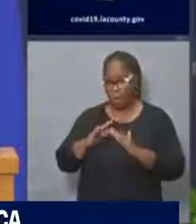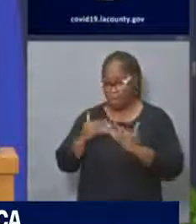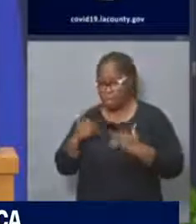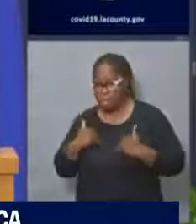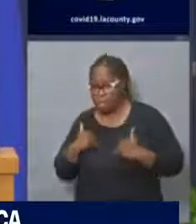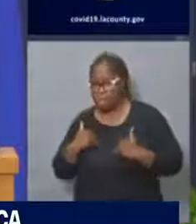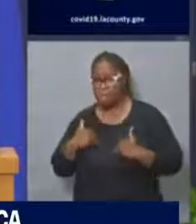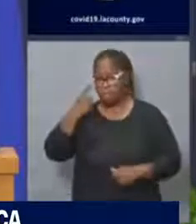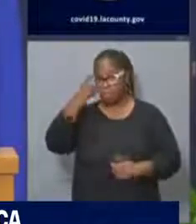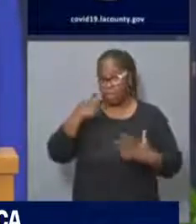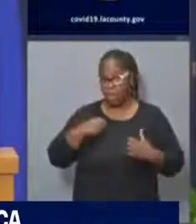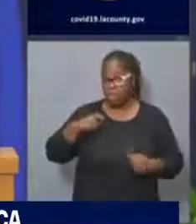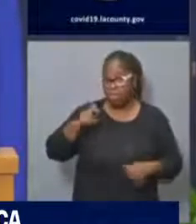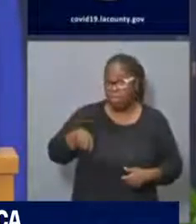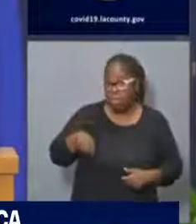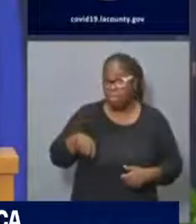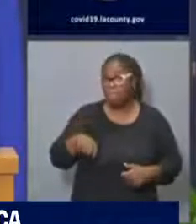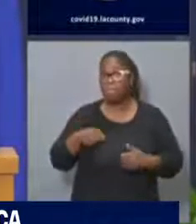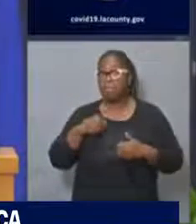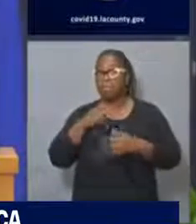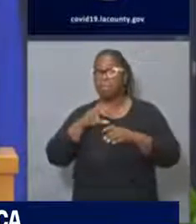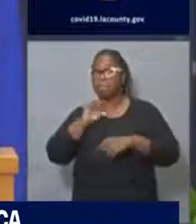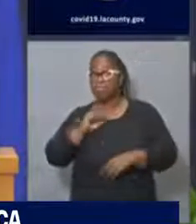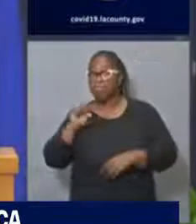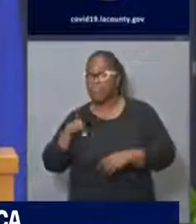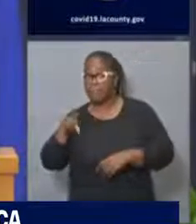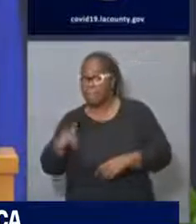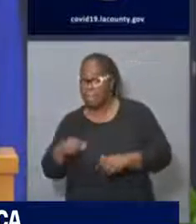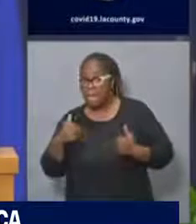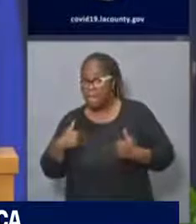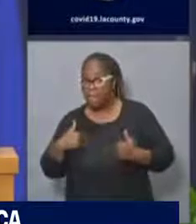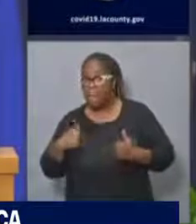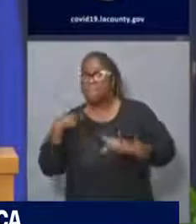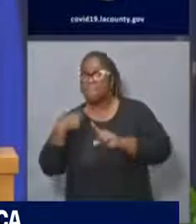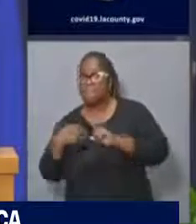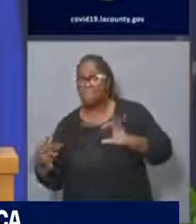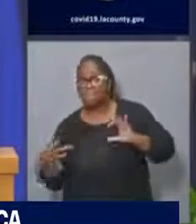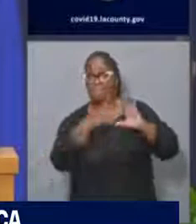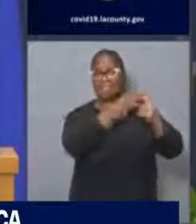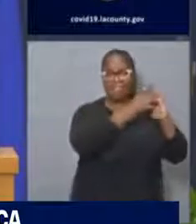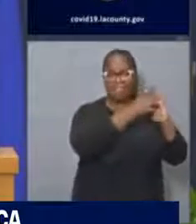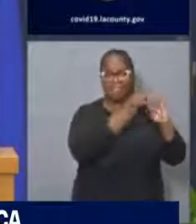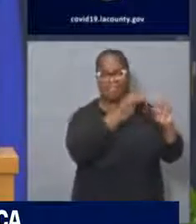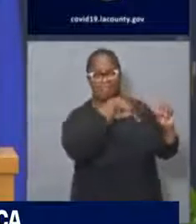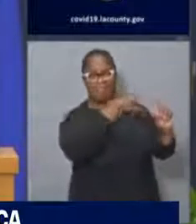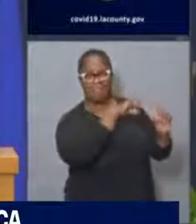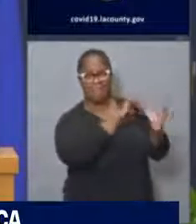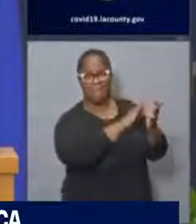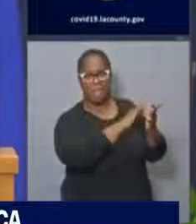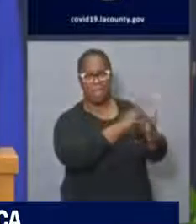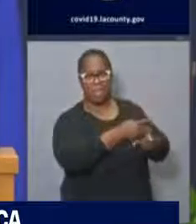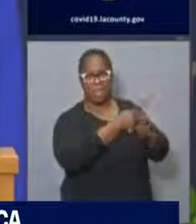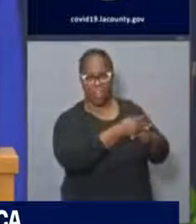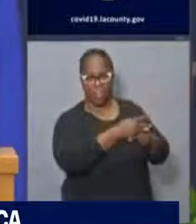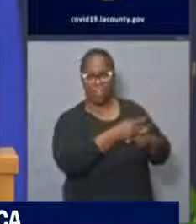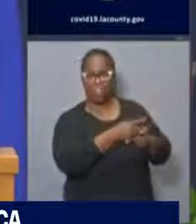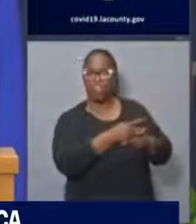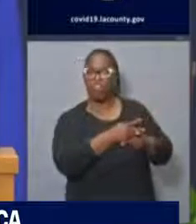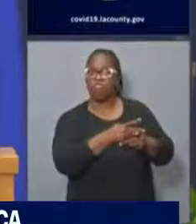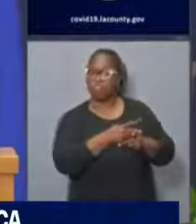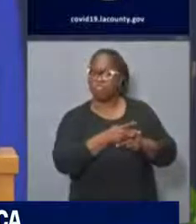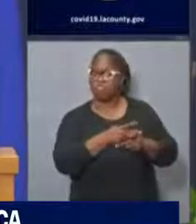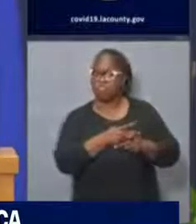and other social services needs, in addition to connecting them to medical care. In fact, these efforts identified that